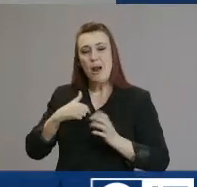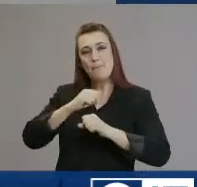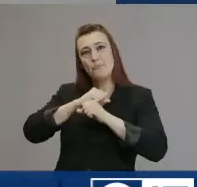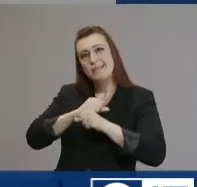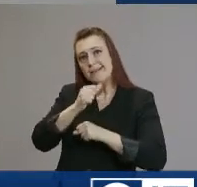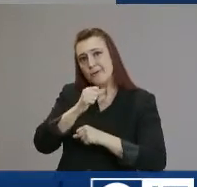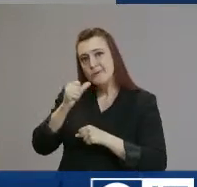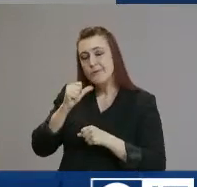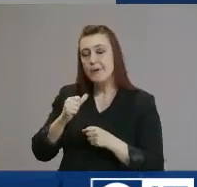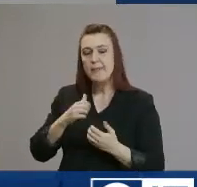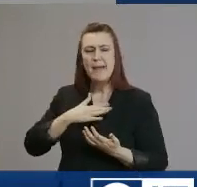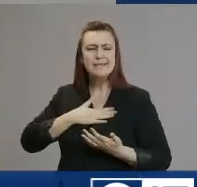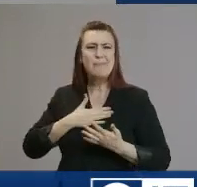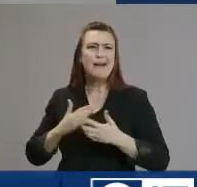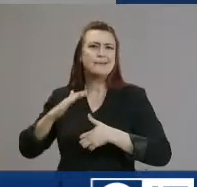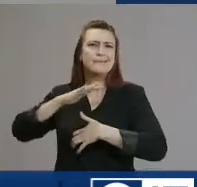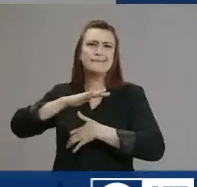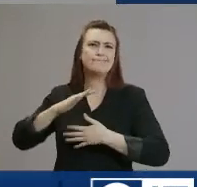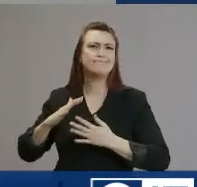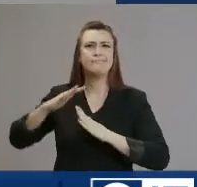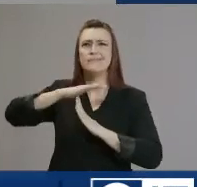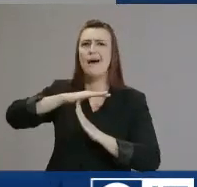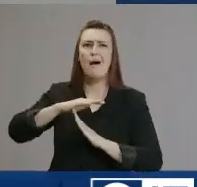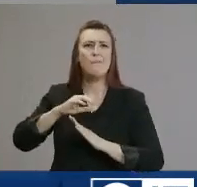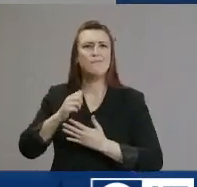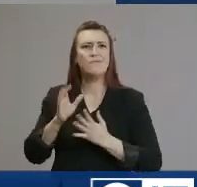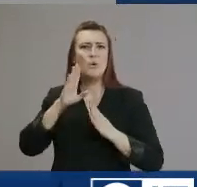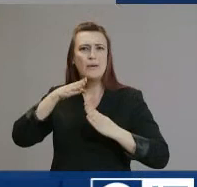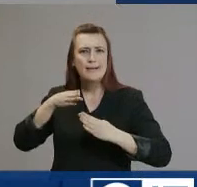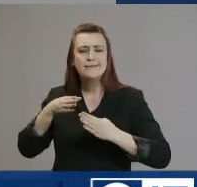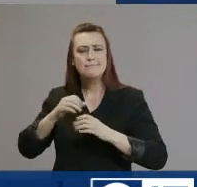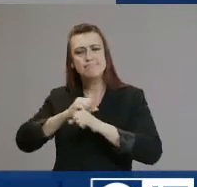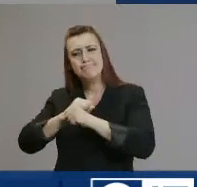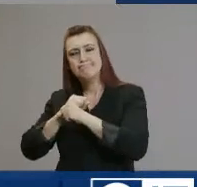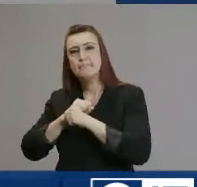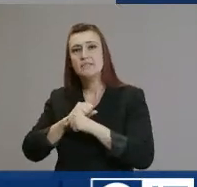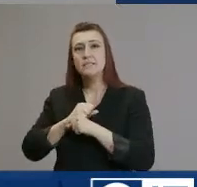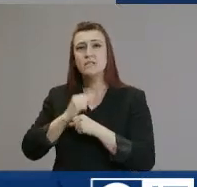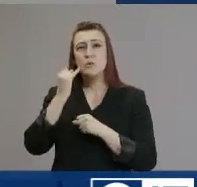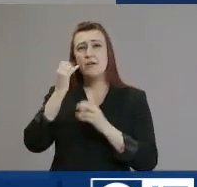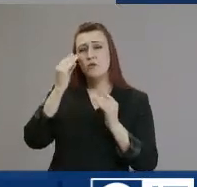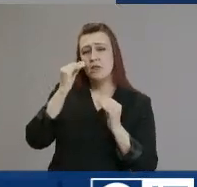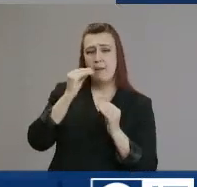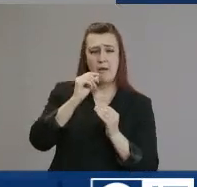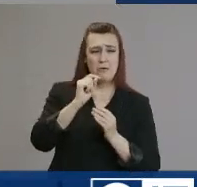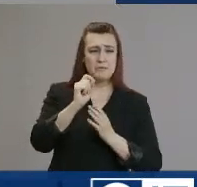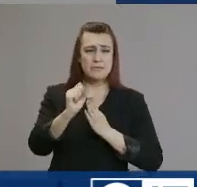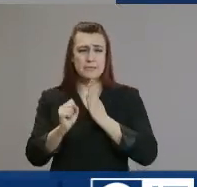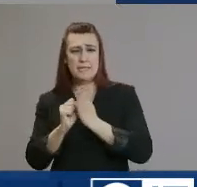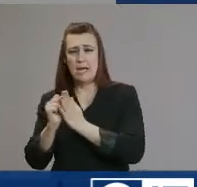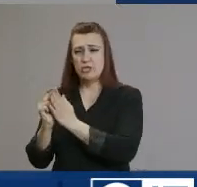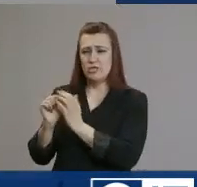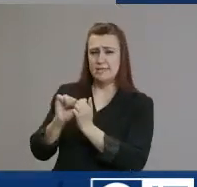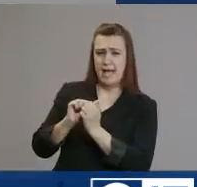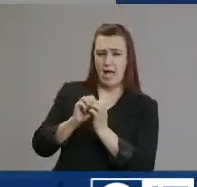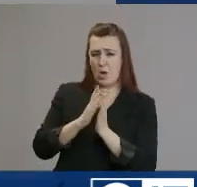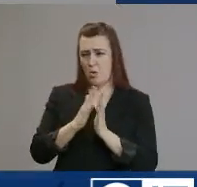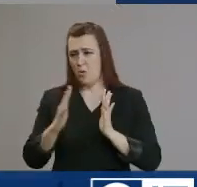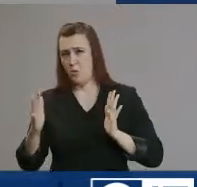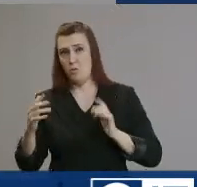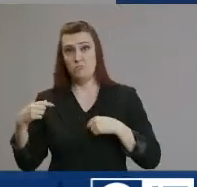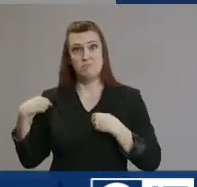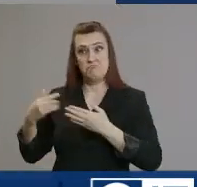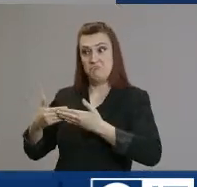top focus. If you were thinking of the stages of how we got to where we are today and gone in